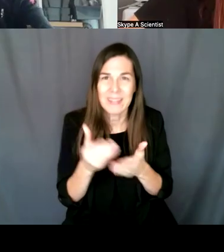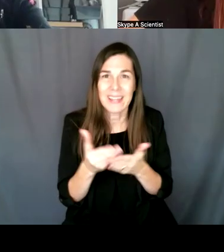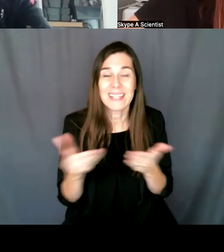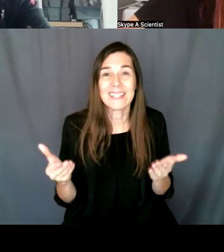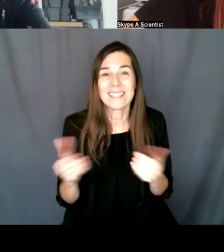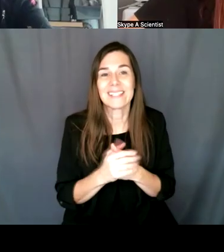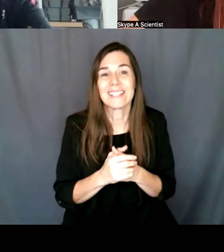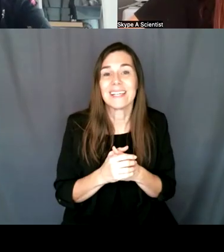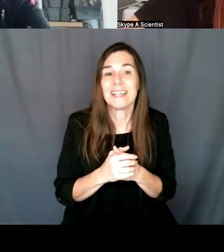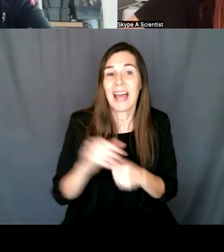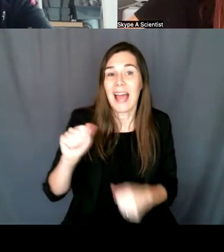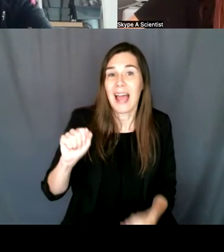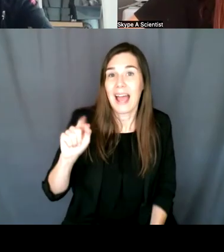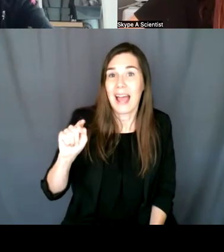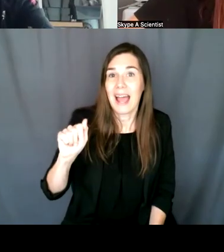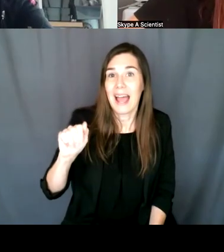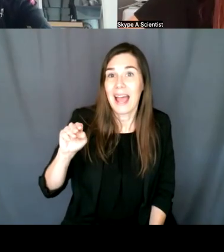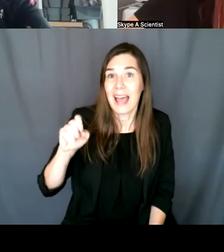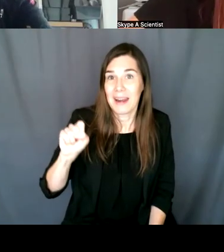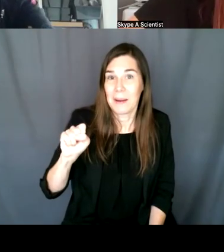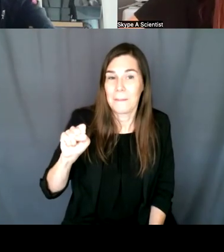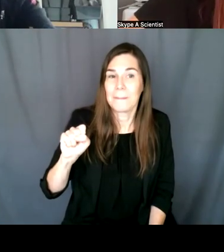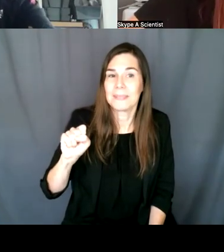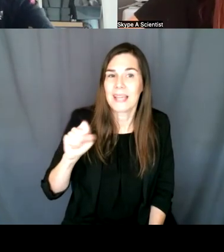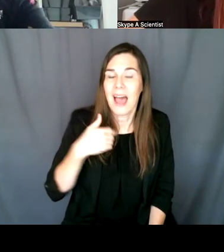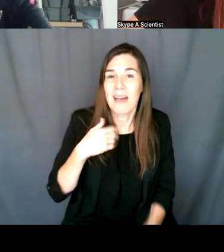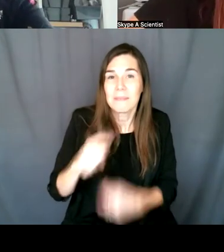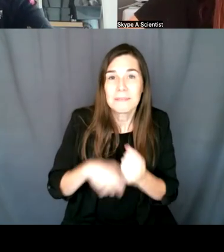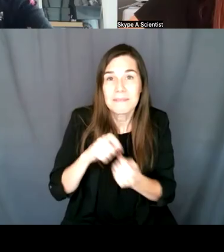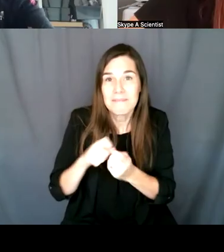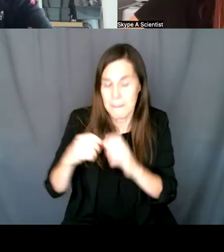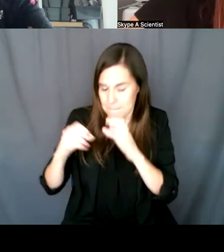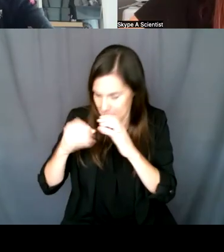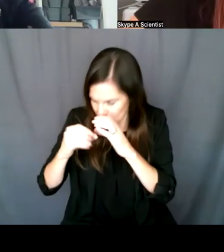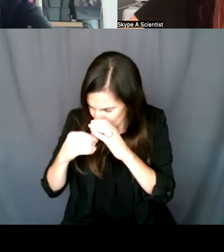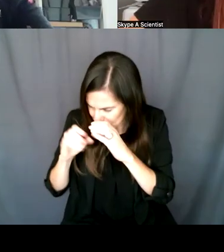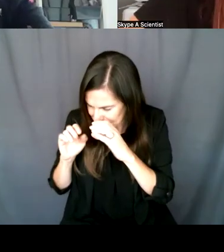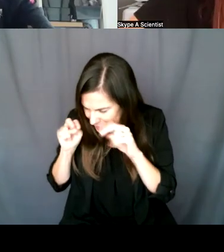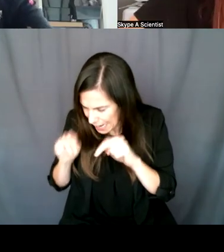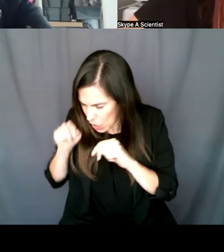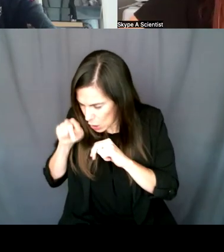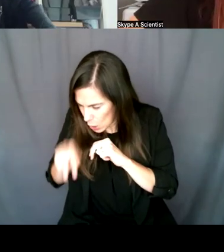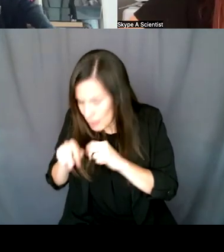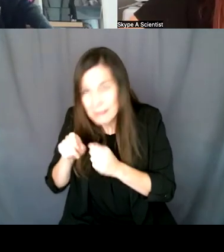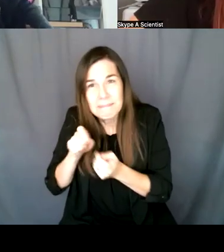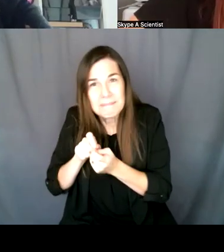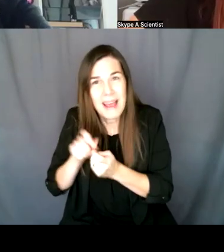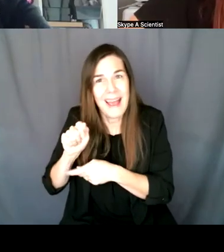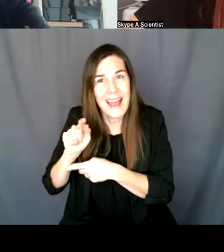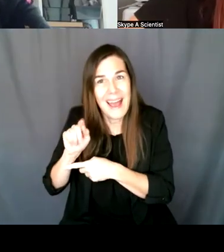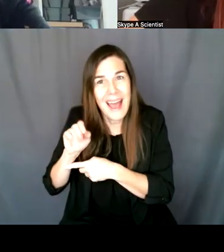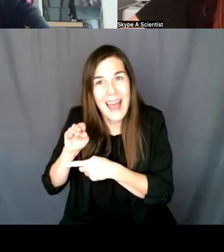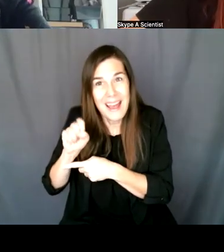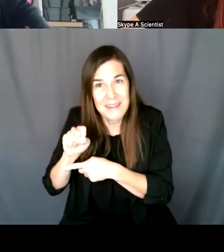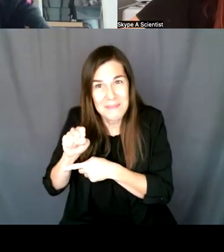about atoms, there are certain kinds of microscopes that are able to look at individual atoms. Or if we have